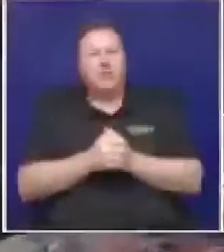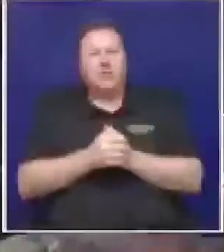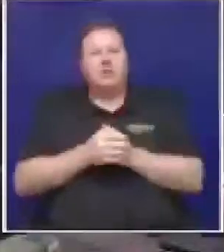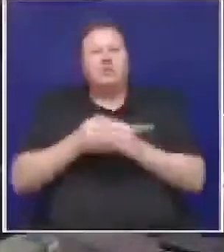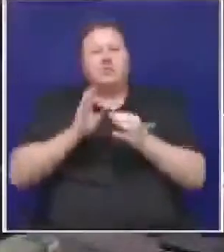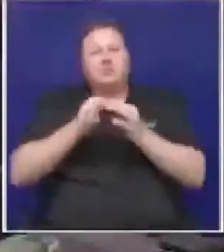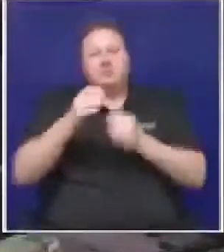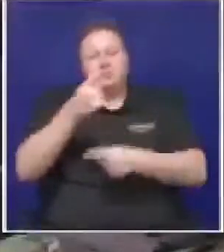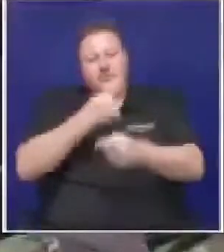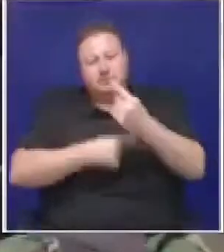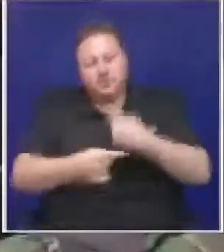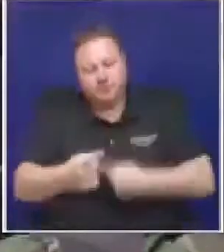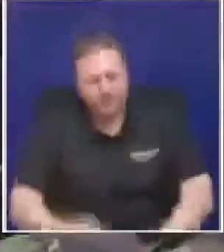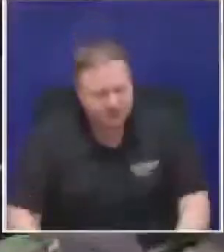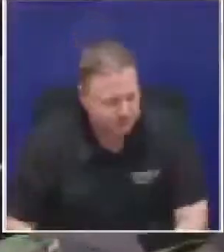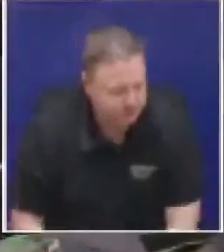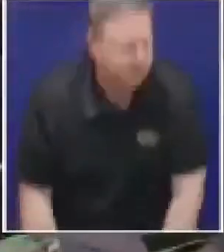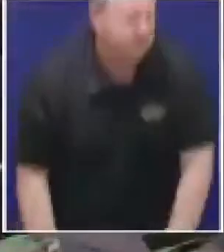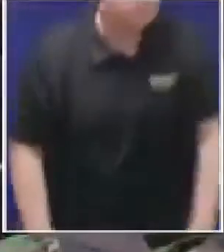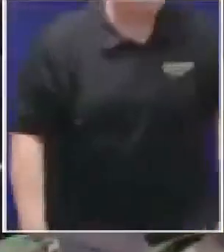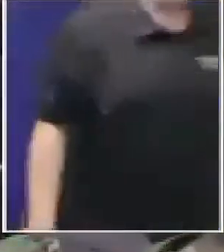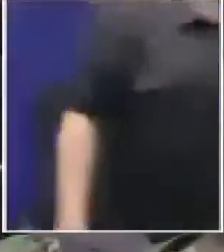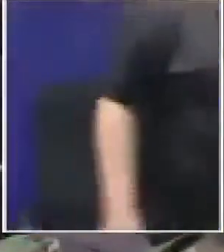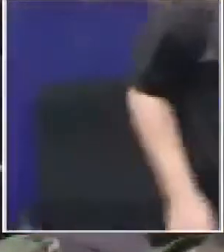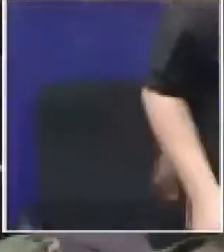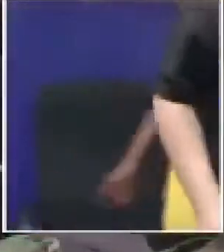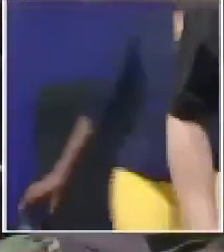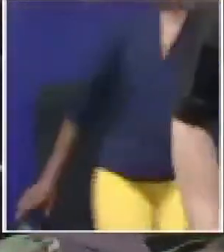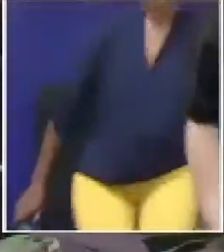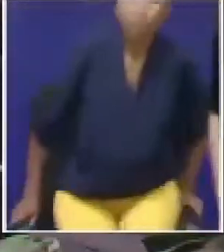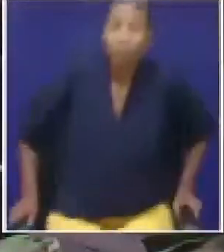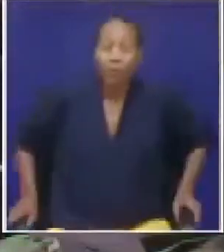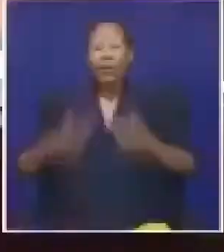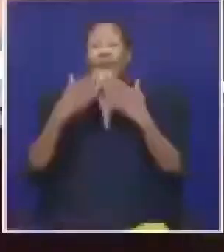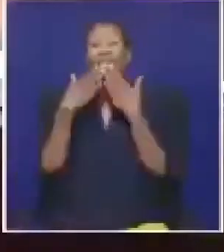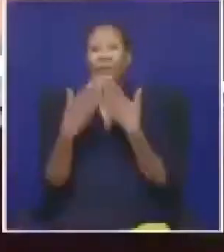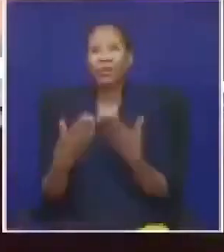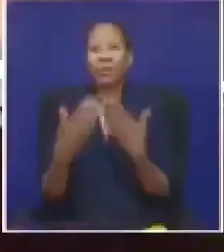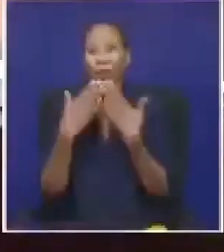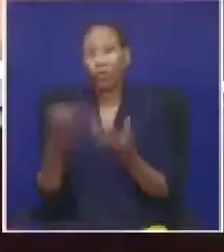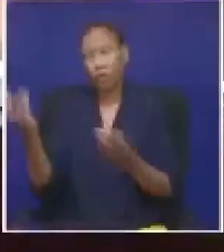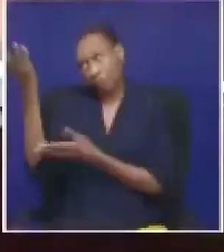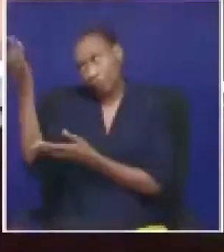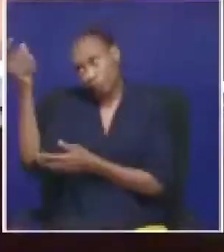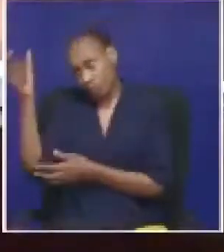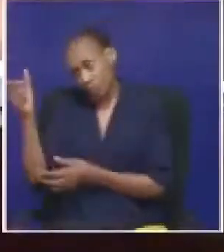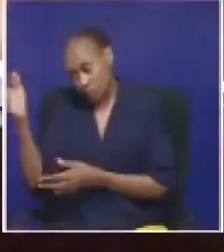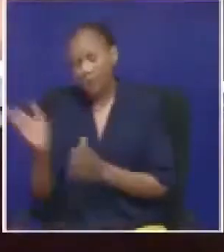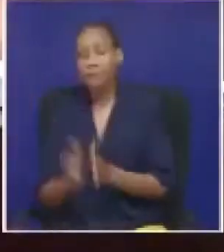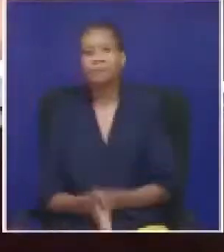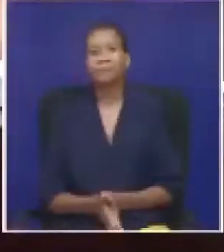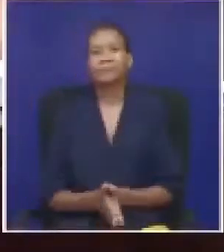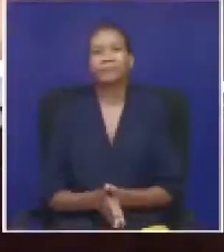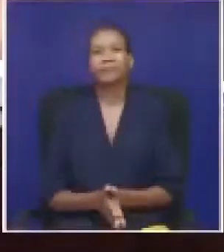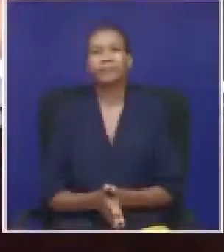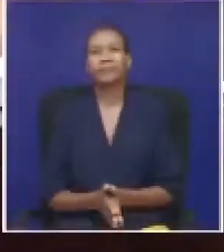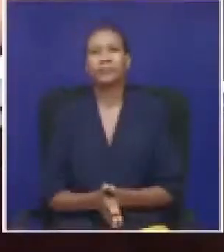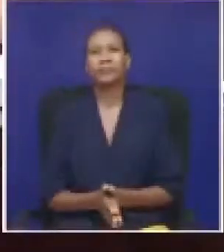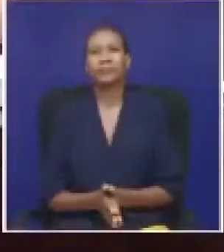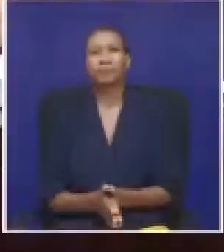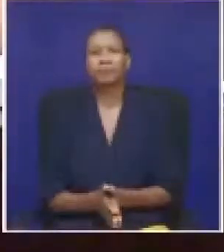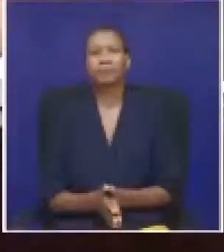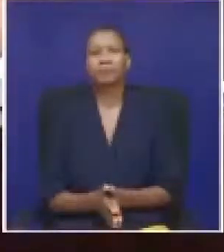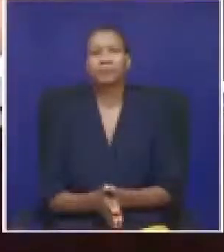Honorable Deputy President. Thank you very much, Honorable Speaker.